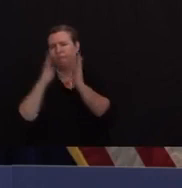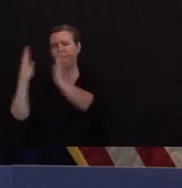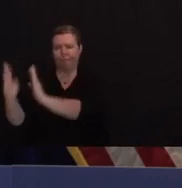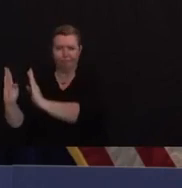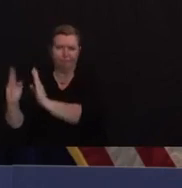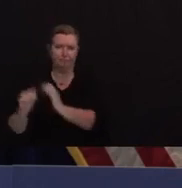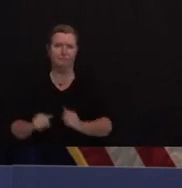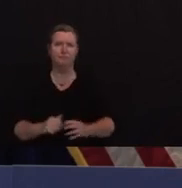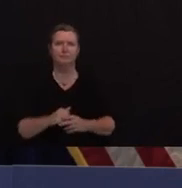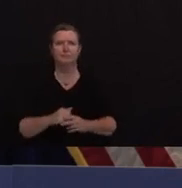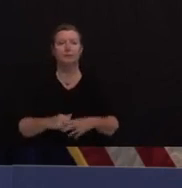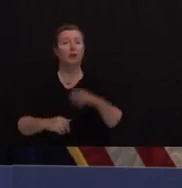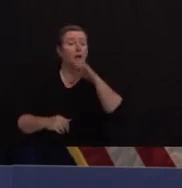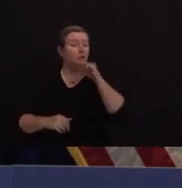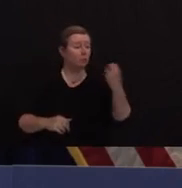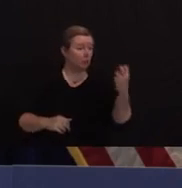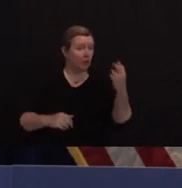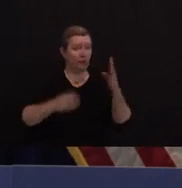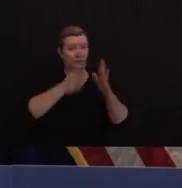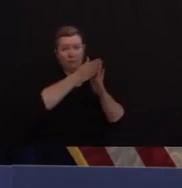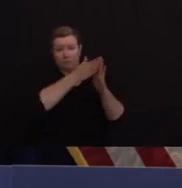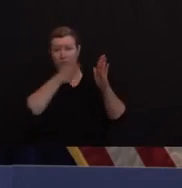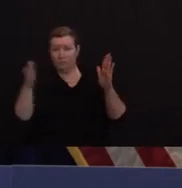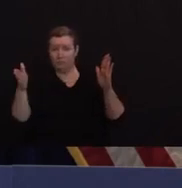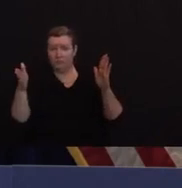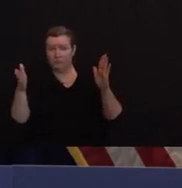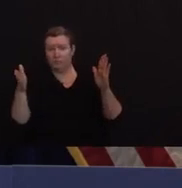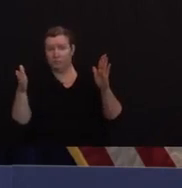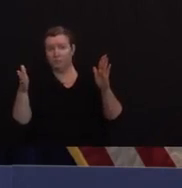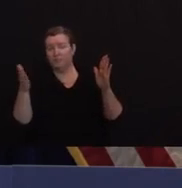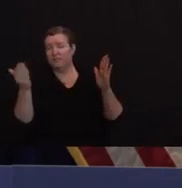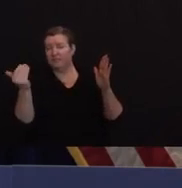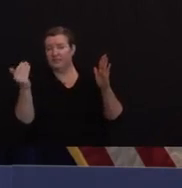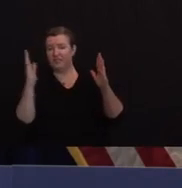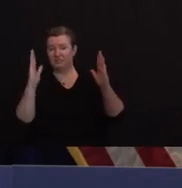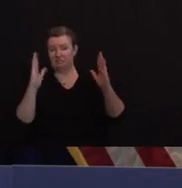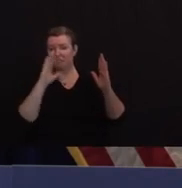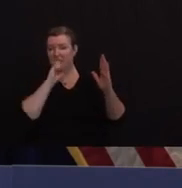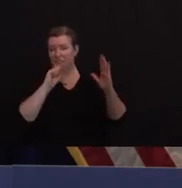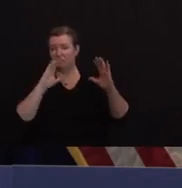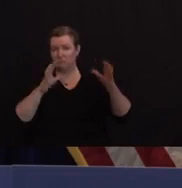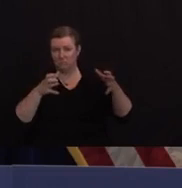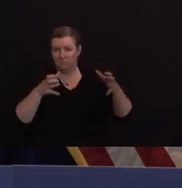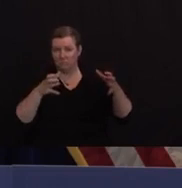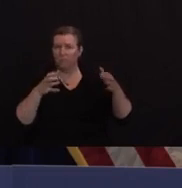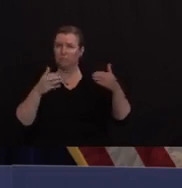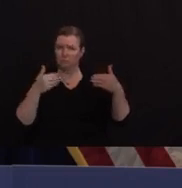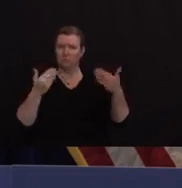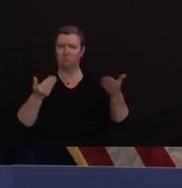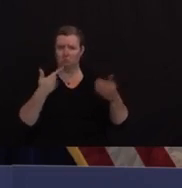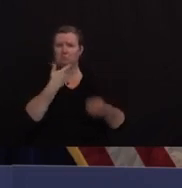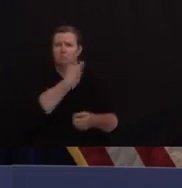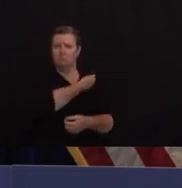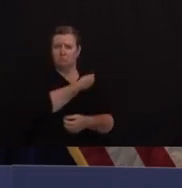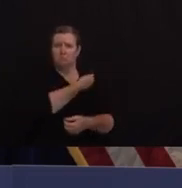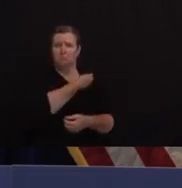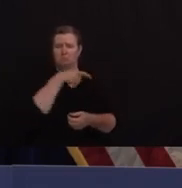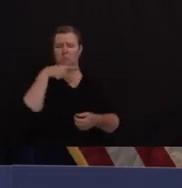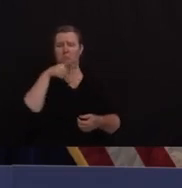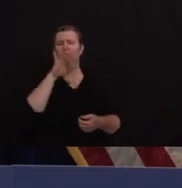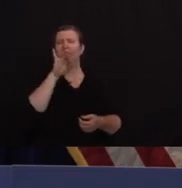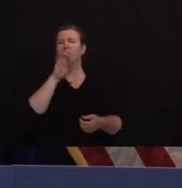for the Pfizer vaccine under the EUA. So 12 to 15 under the EUA,